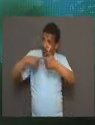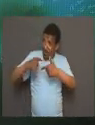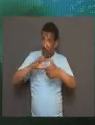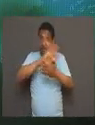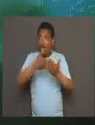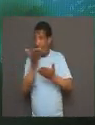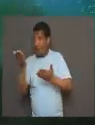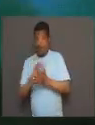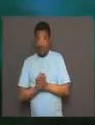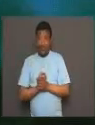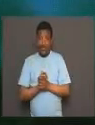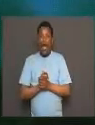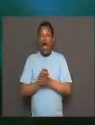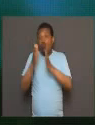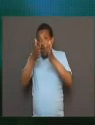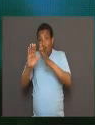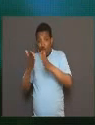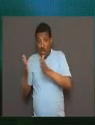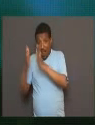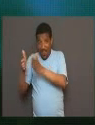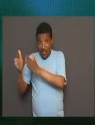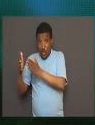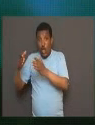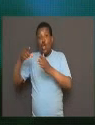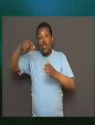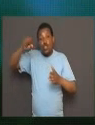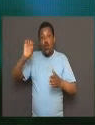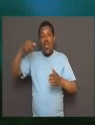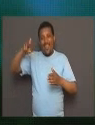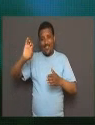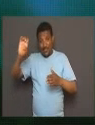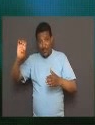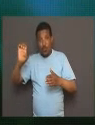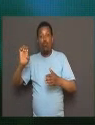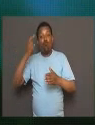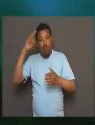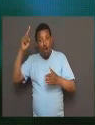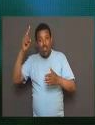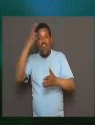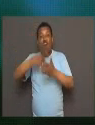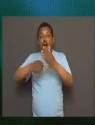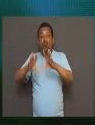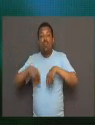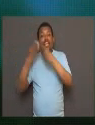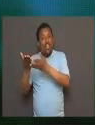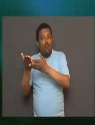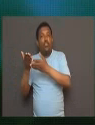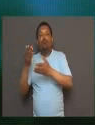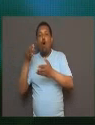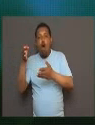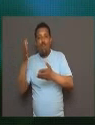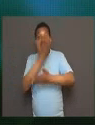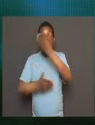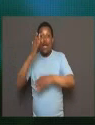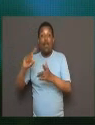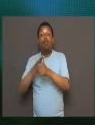Welcome back, everyone. The proportional square for the value given of disabled